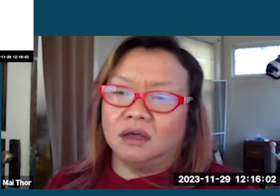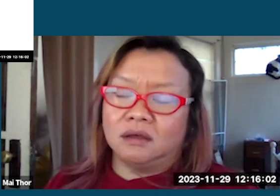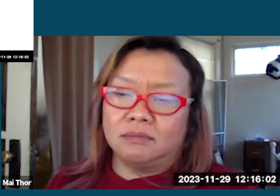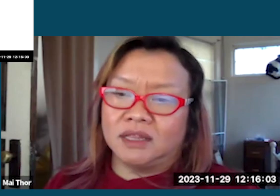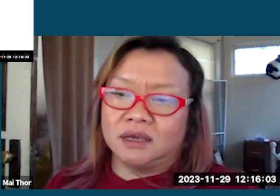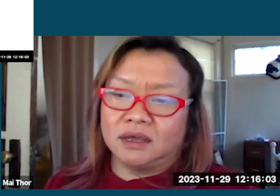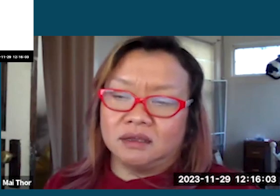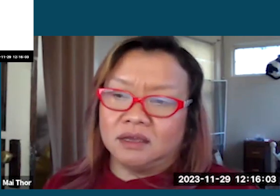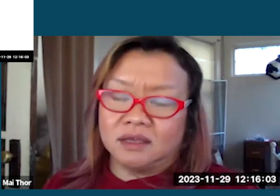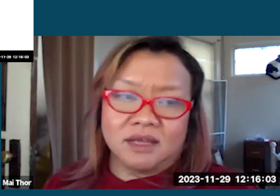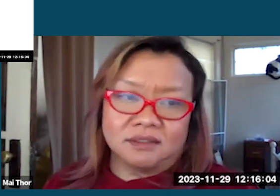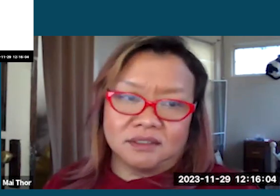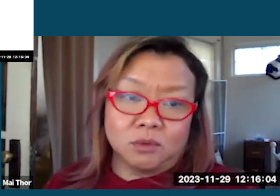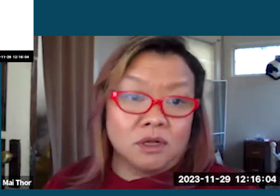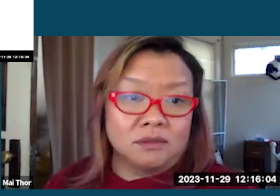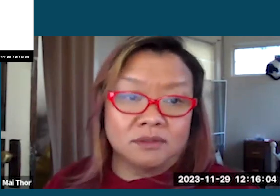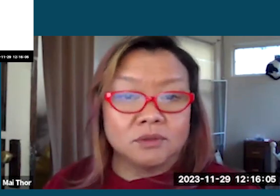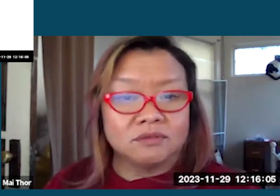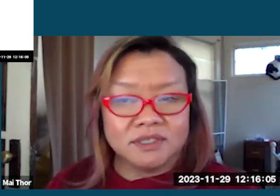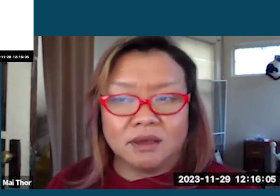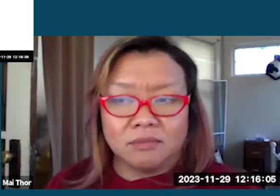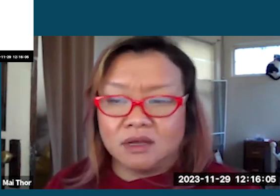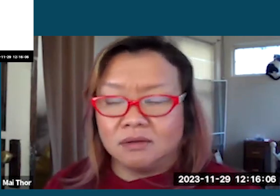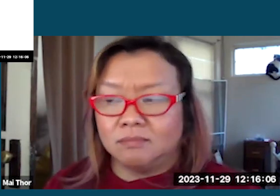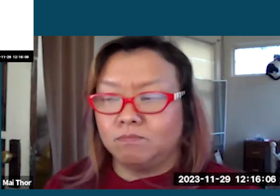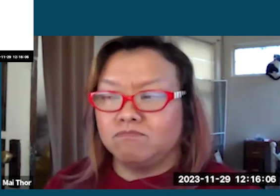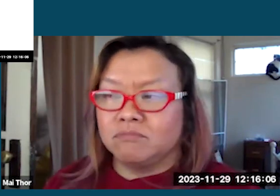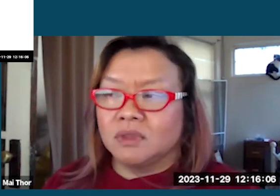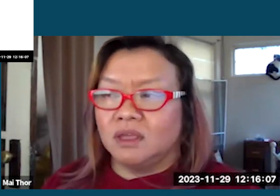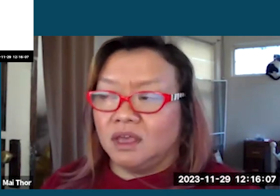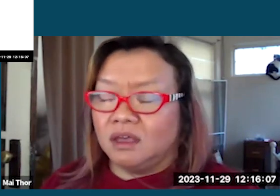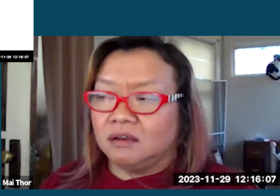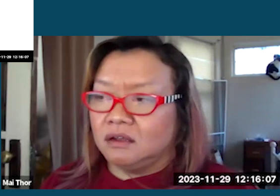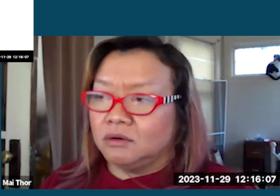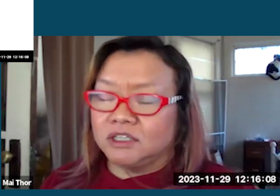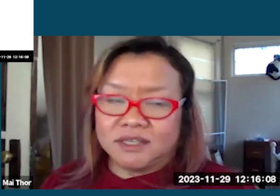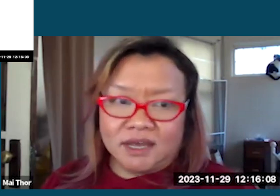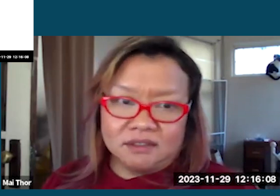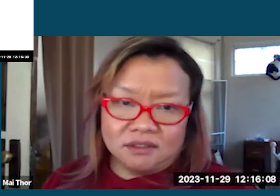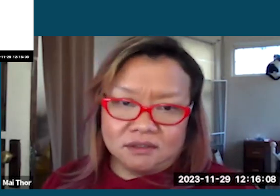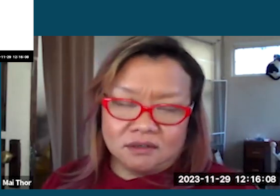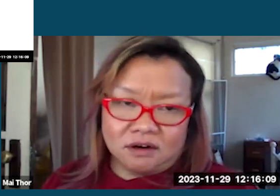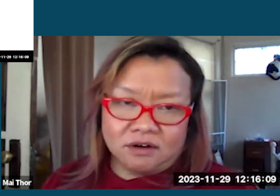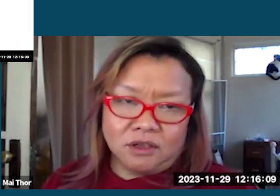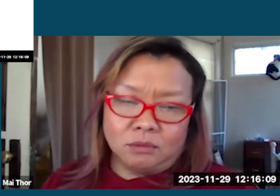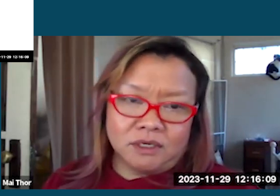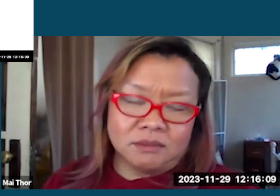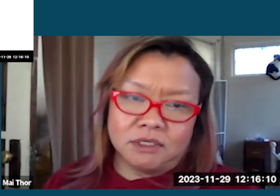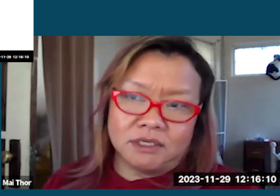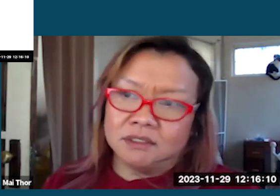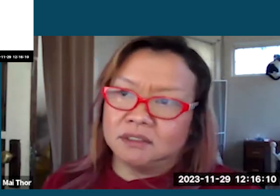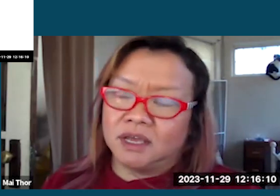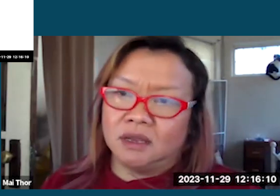so I think in that sense, we're all sort of the same. And, it just adds to our